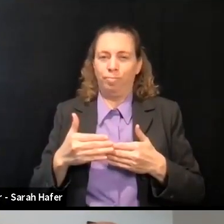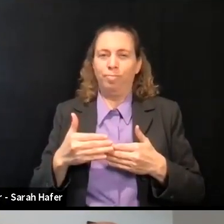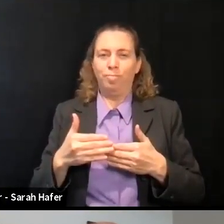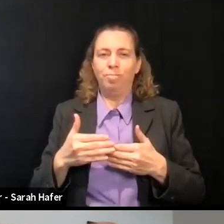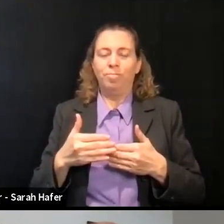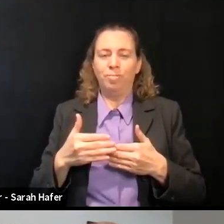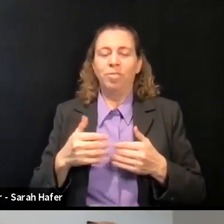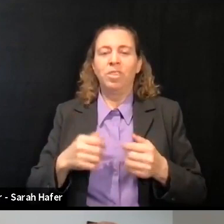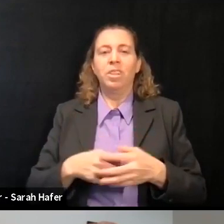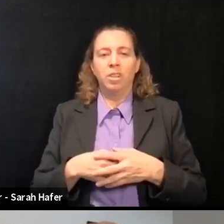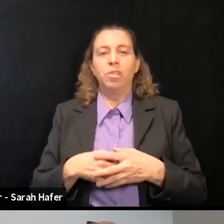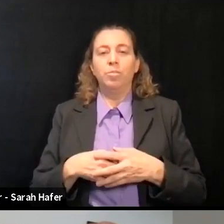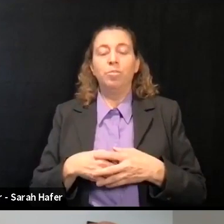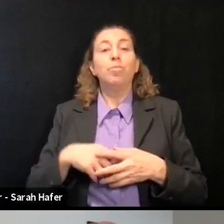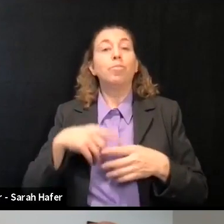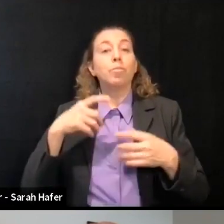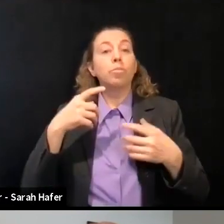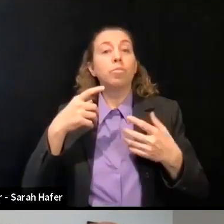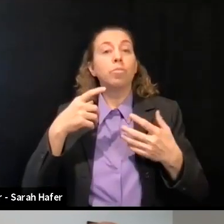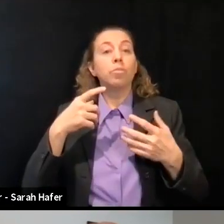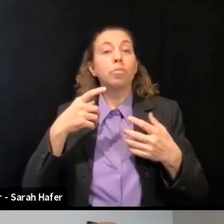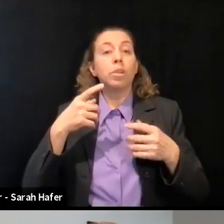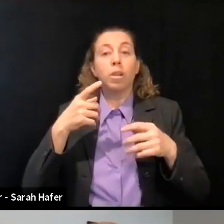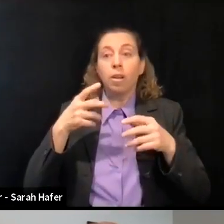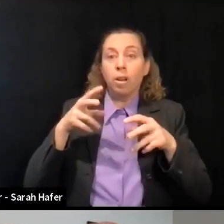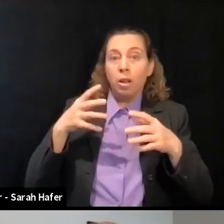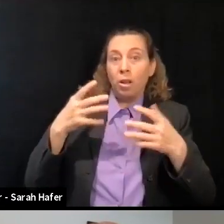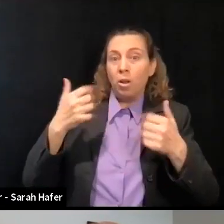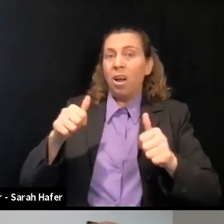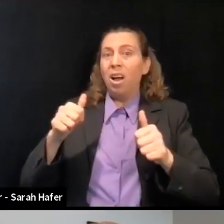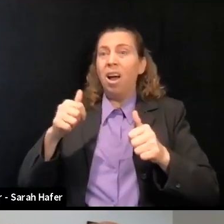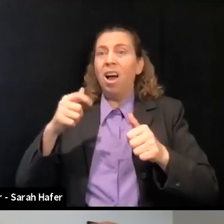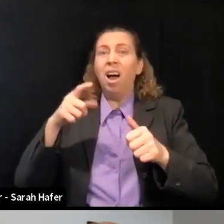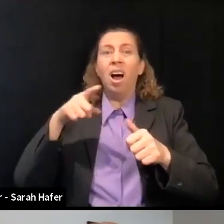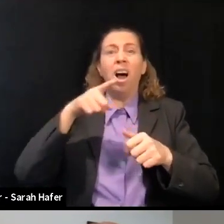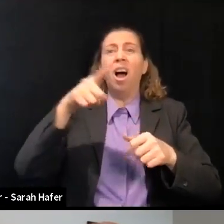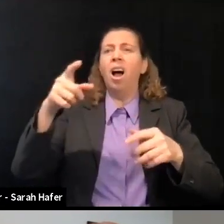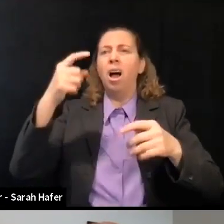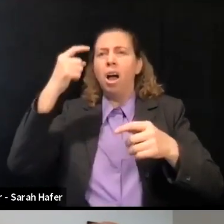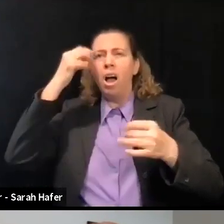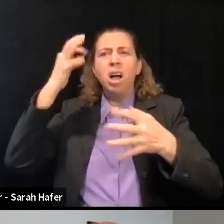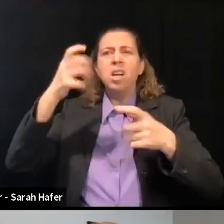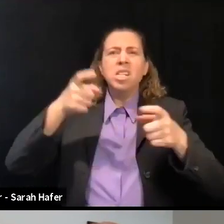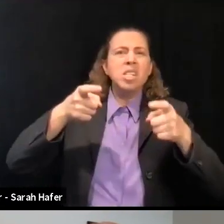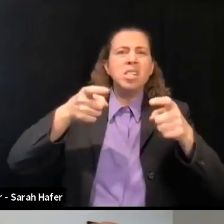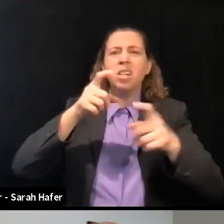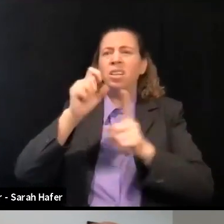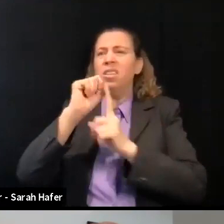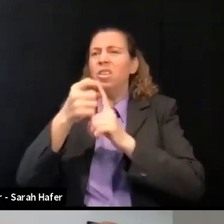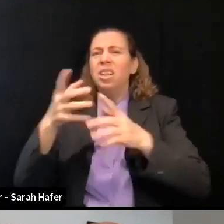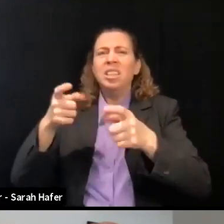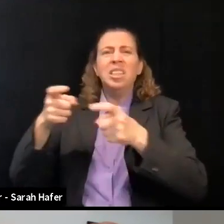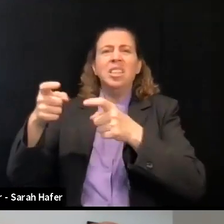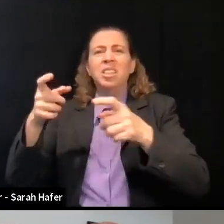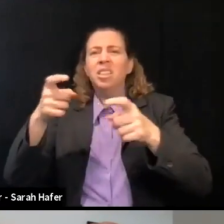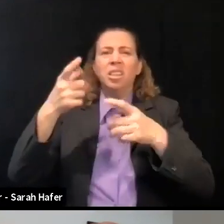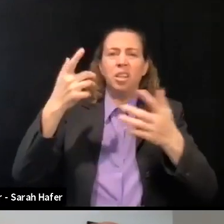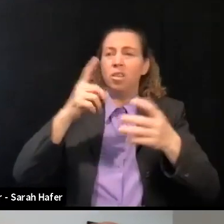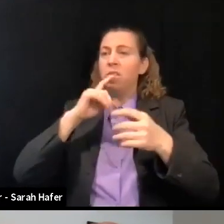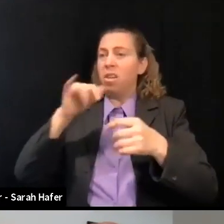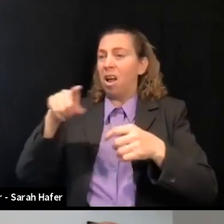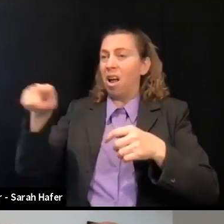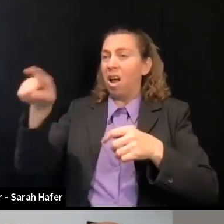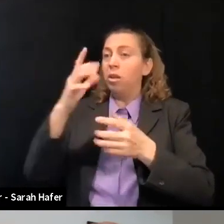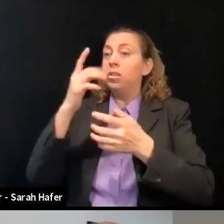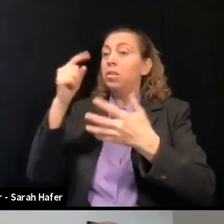control what you can control, and knowing that there are certain situations that you cannot control. So living one moment at a time is one